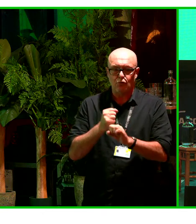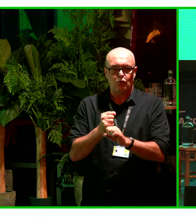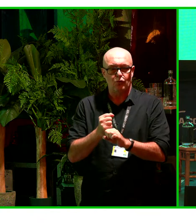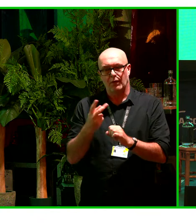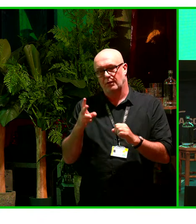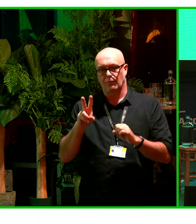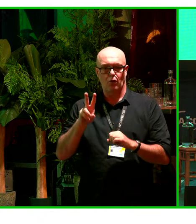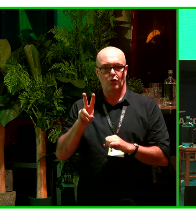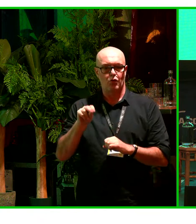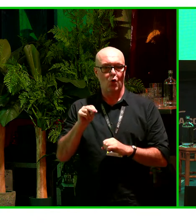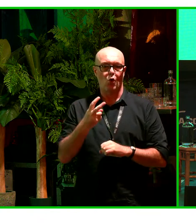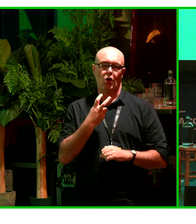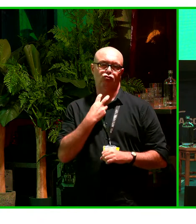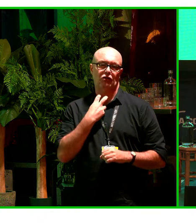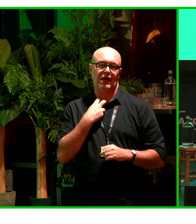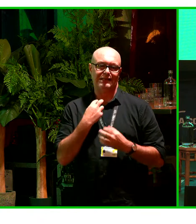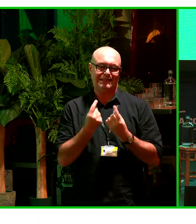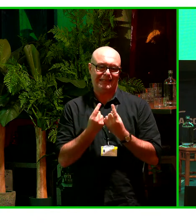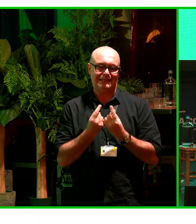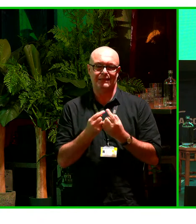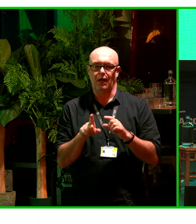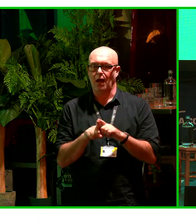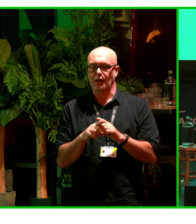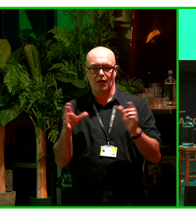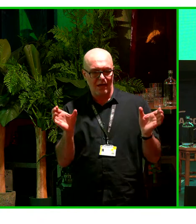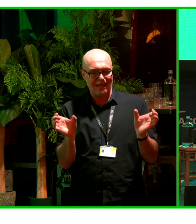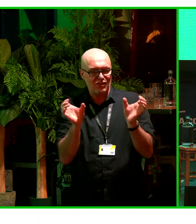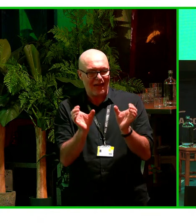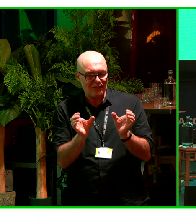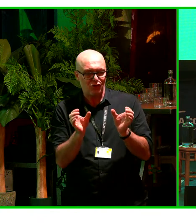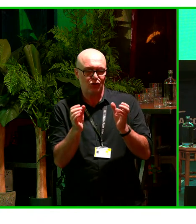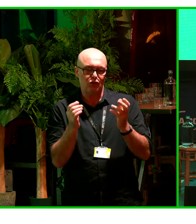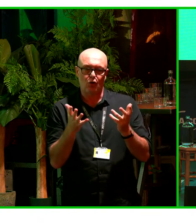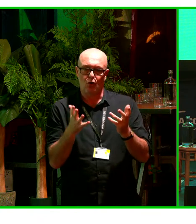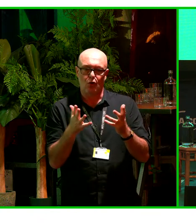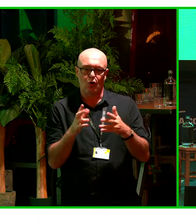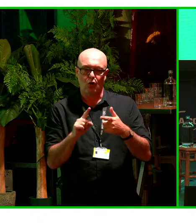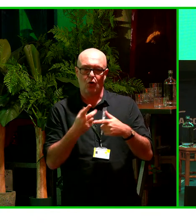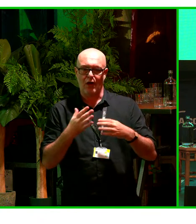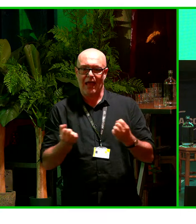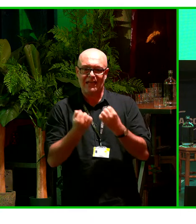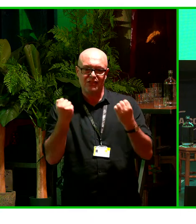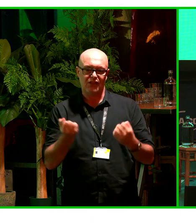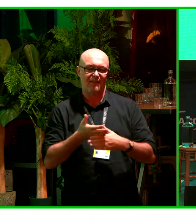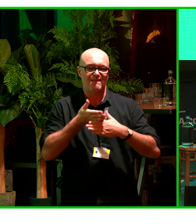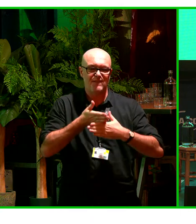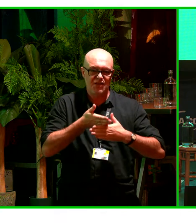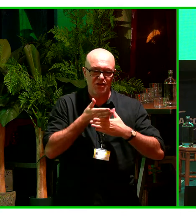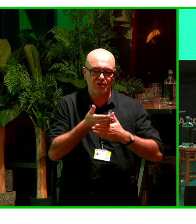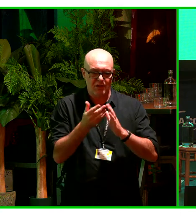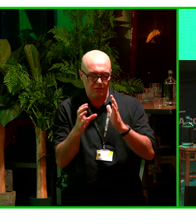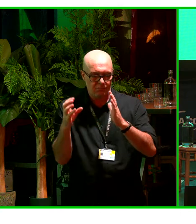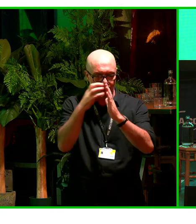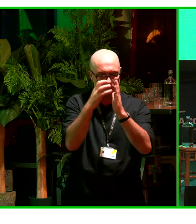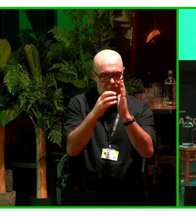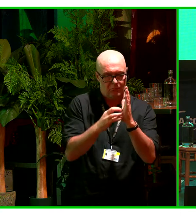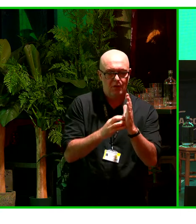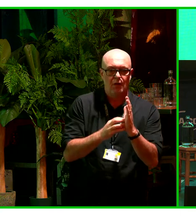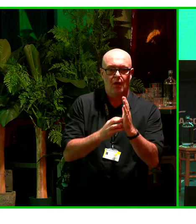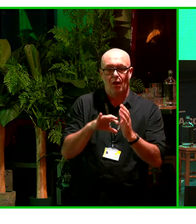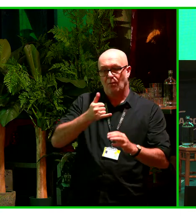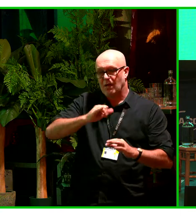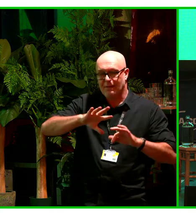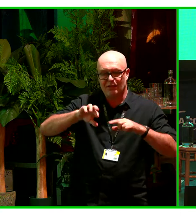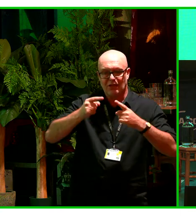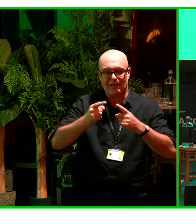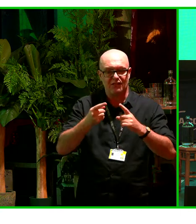moment, which are particularly around insulation, about improving energy efficiency of homes, even if the challenges around hydrogen